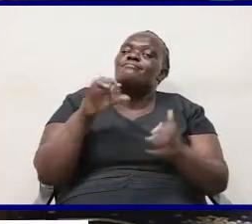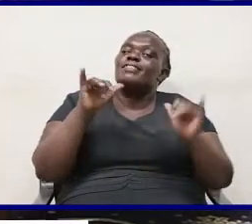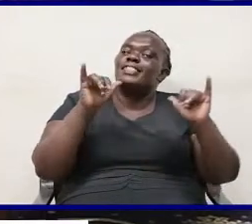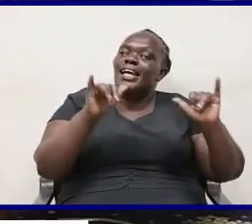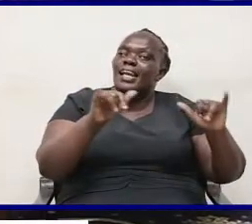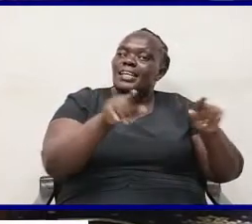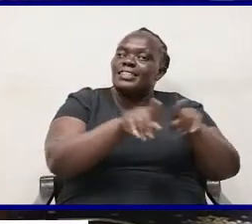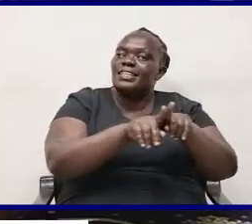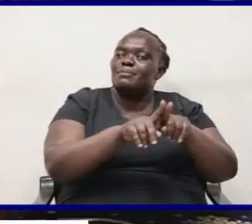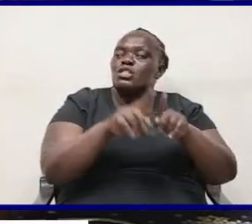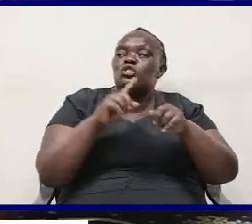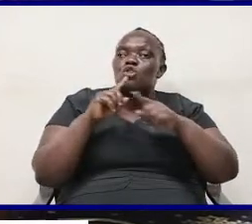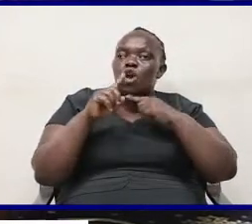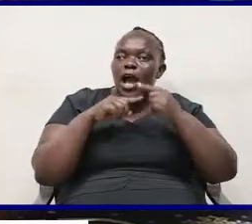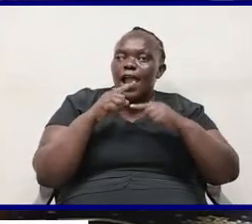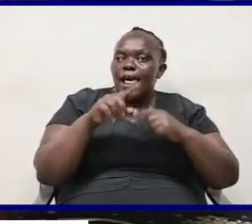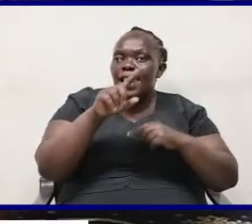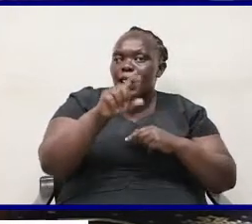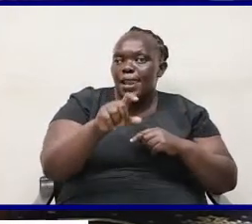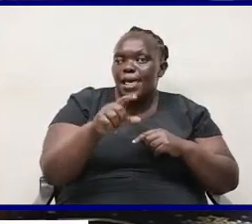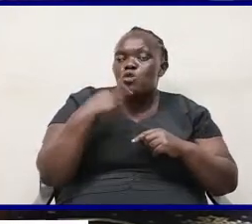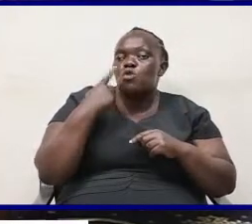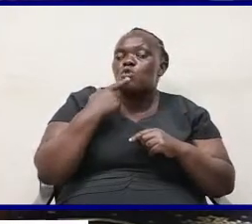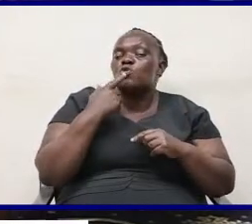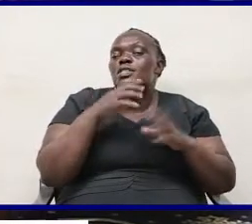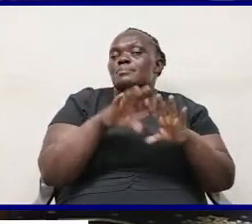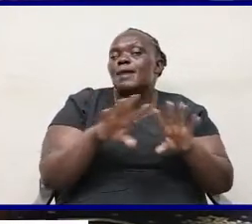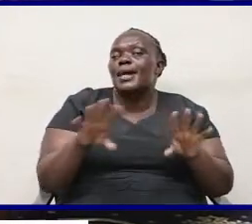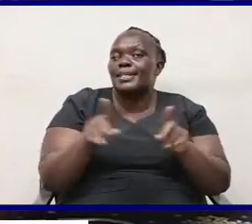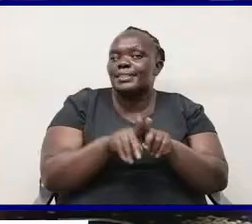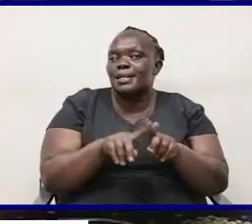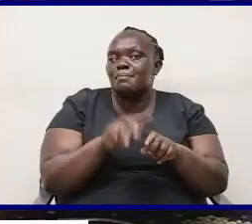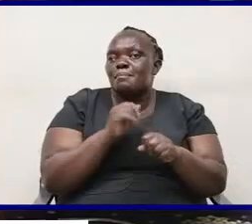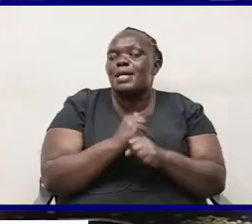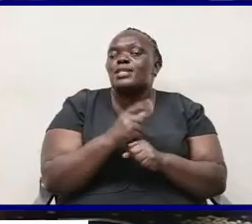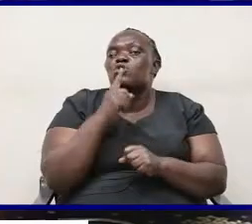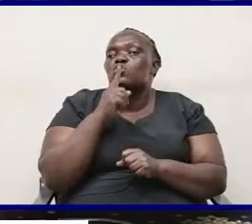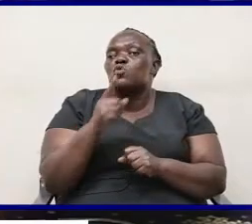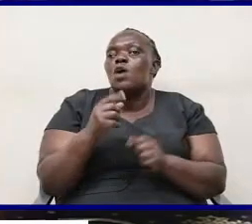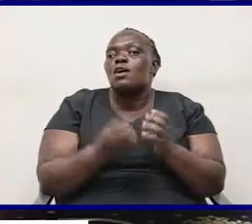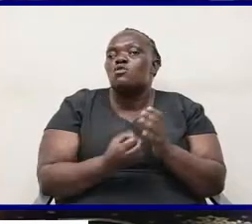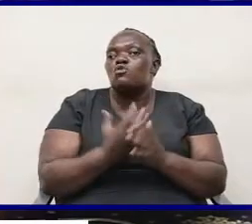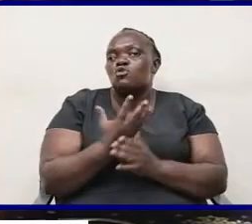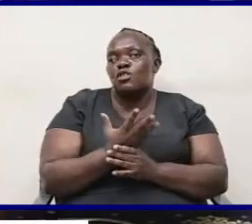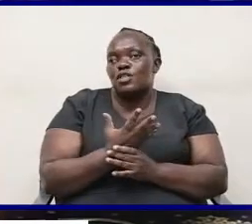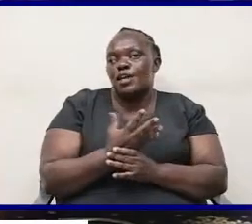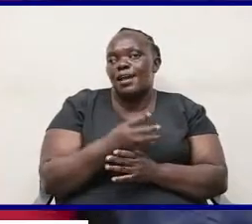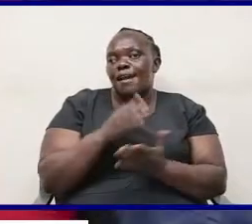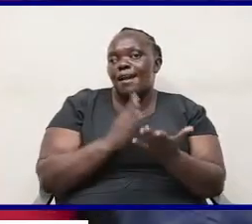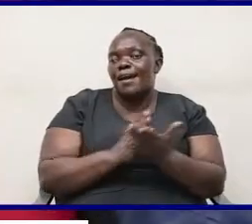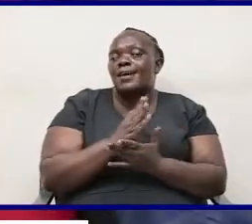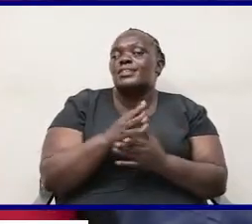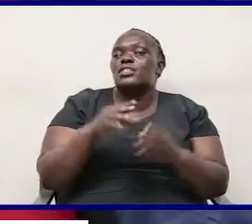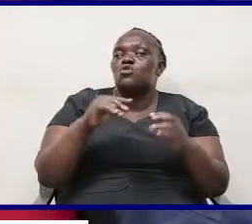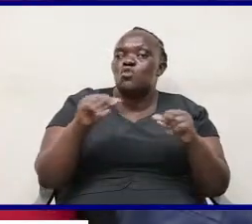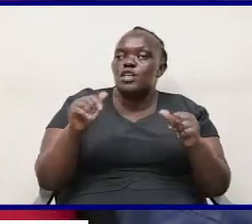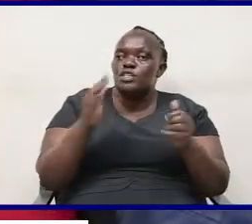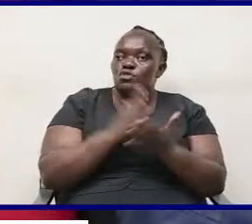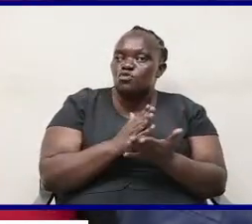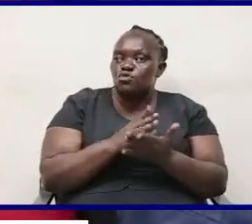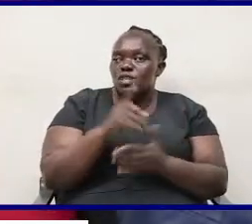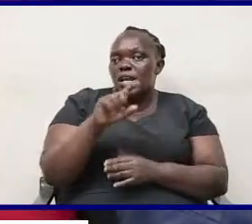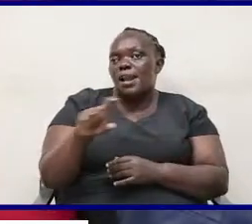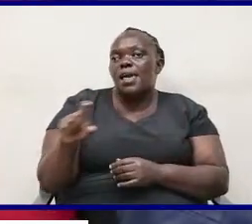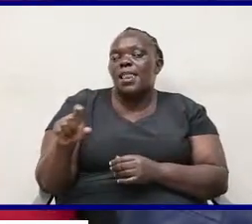standards, as I talked earlier, that are required for those markets, as well as ensuring that they grow the right quality that is